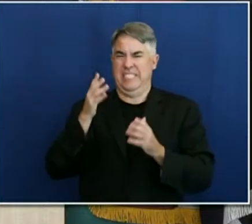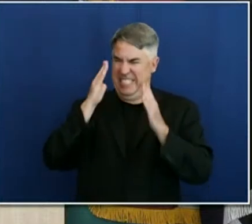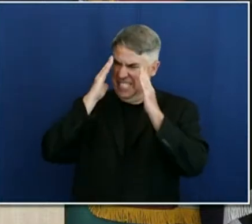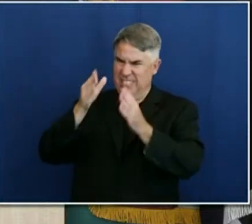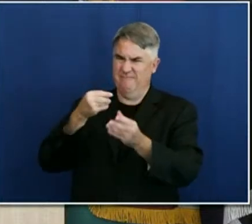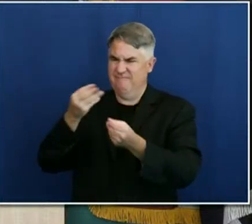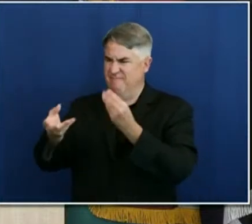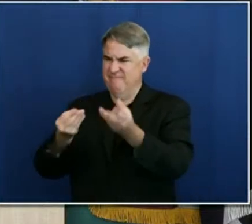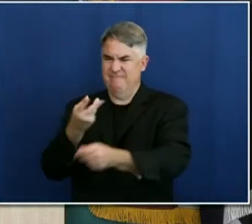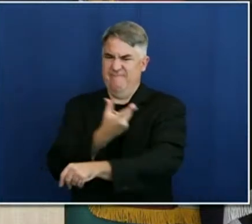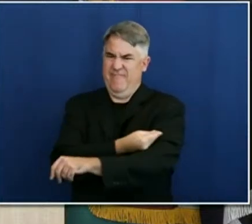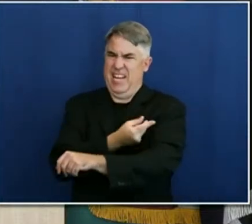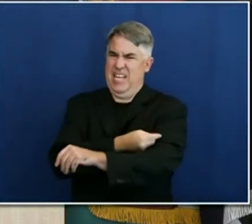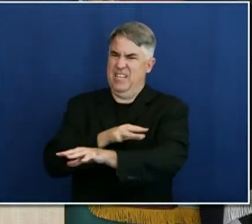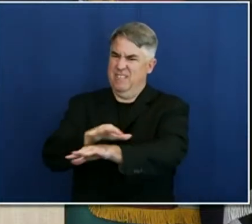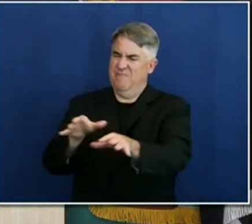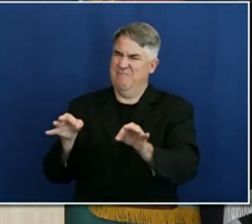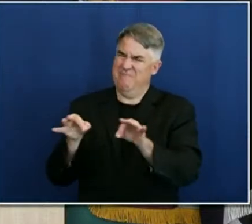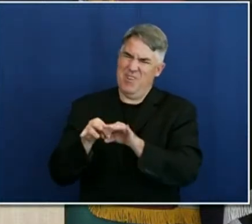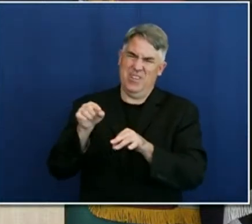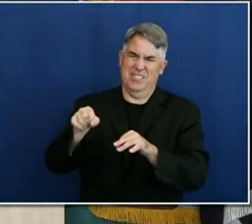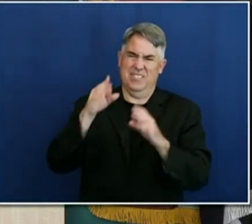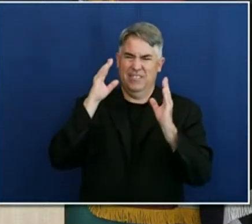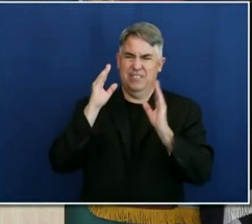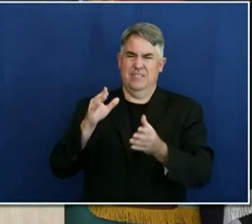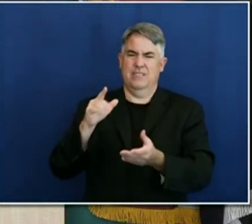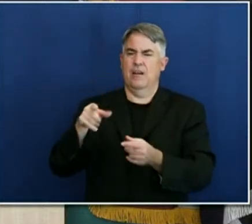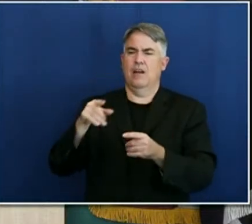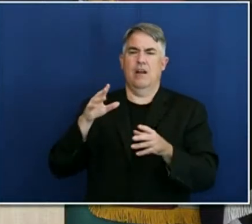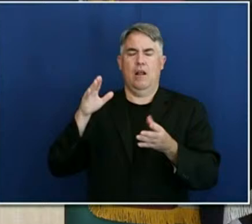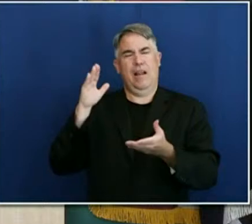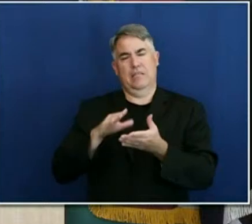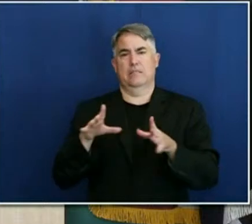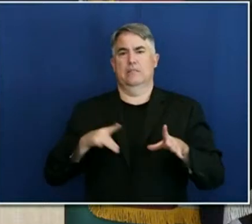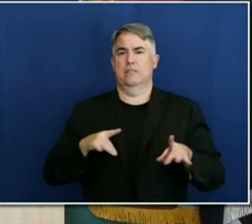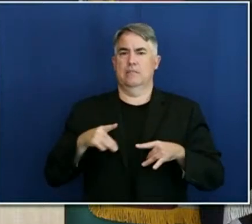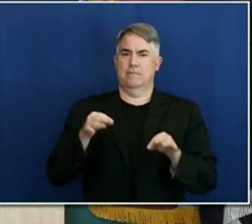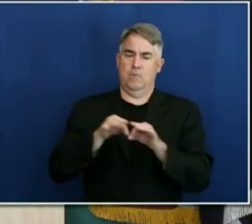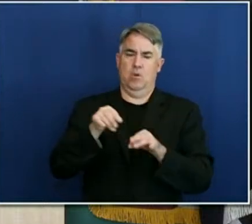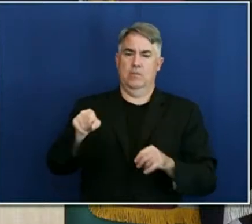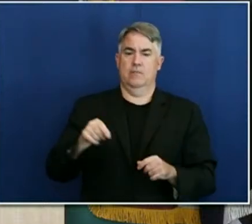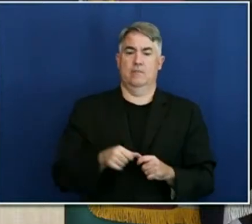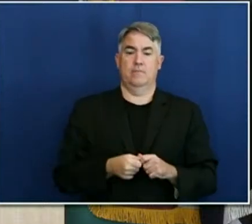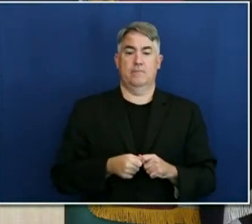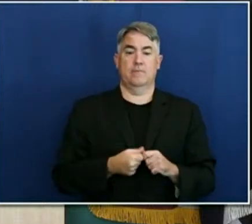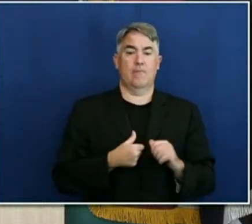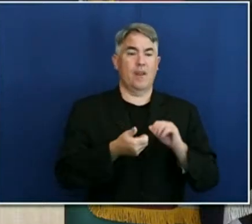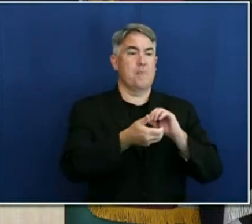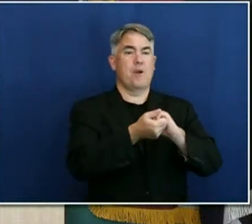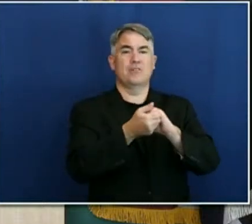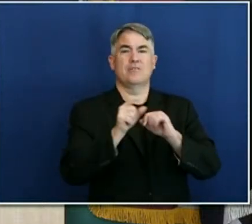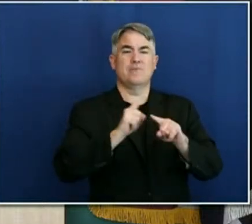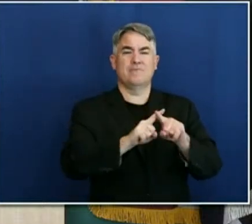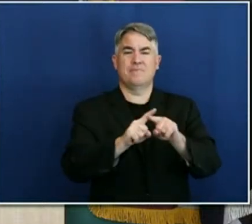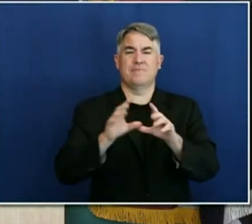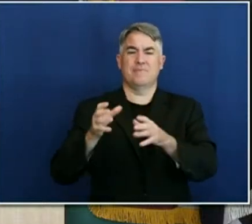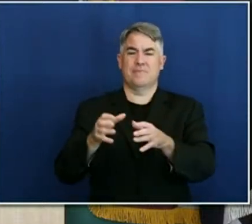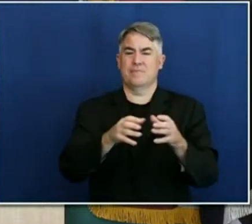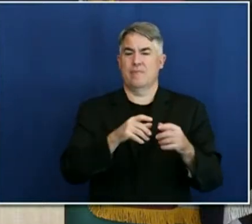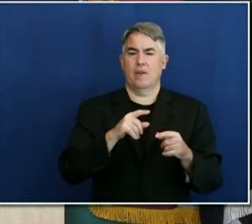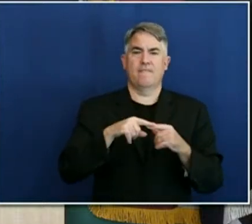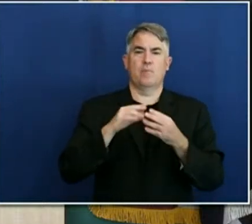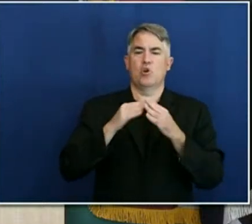so far to reduce the rate of infections. I think it's important to highlight that the partnerships with trusted organizations, community organizations,